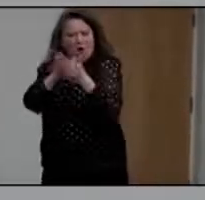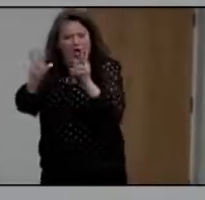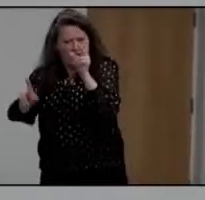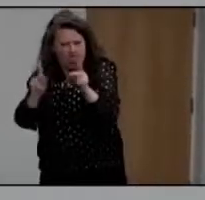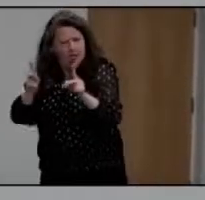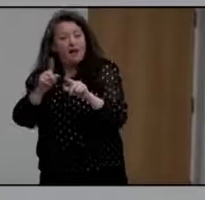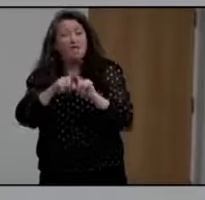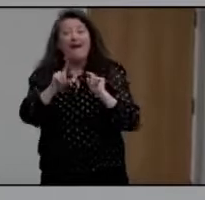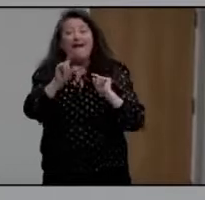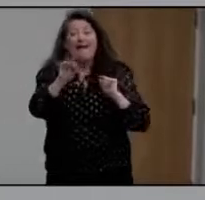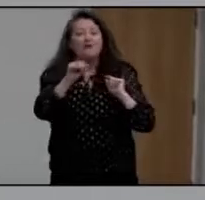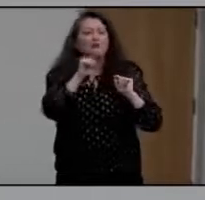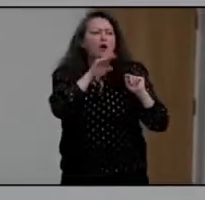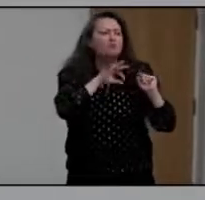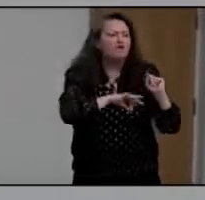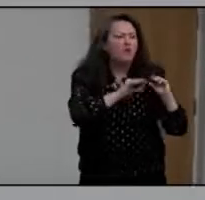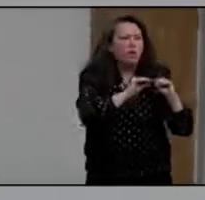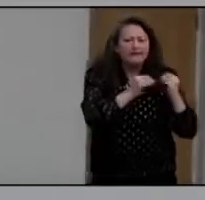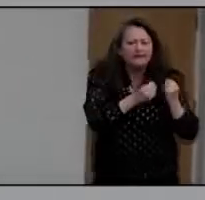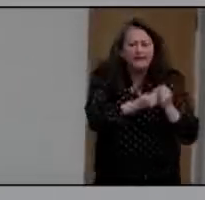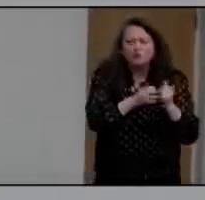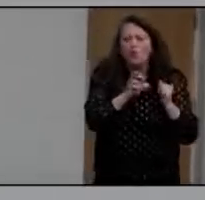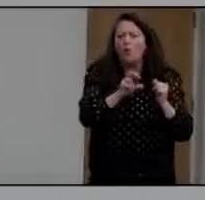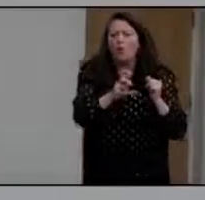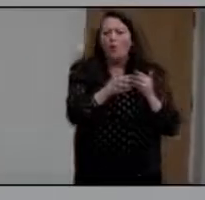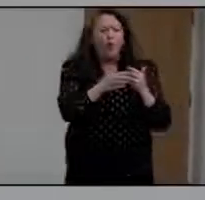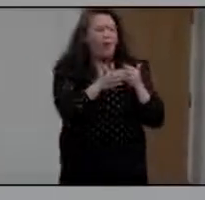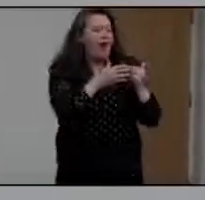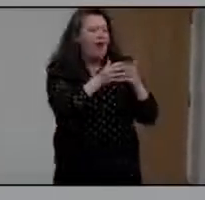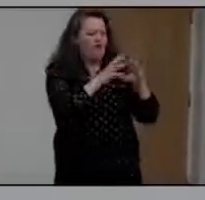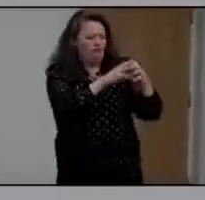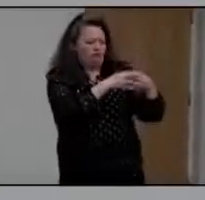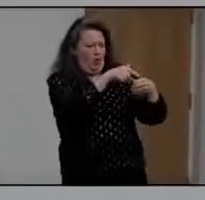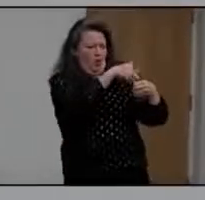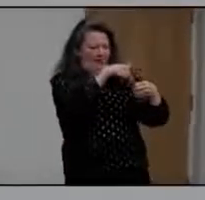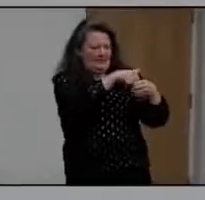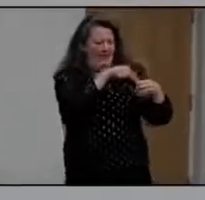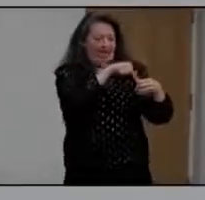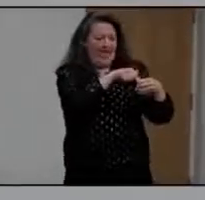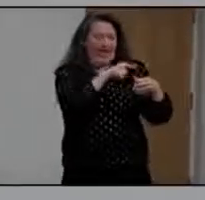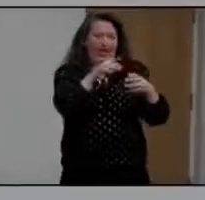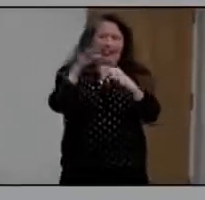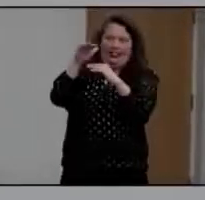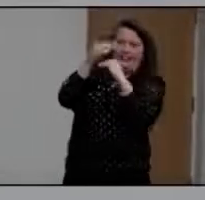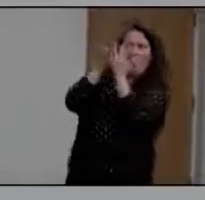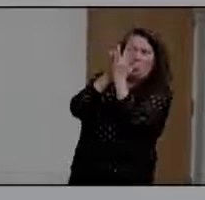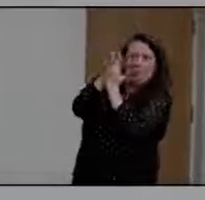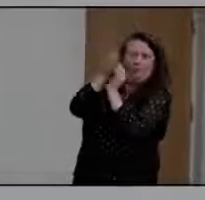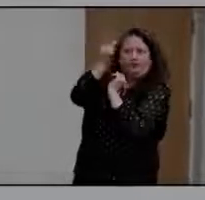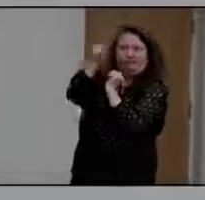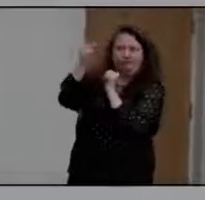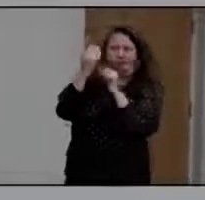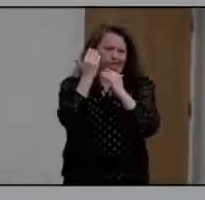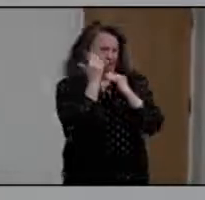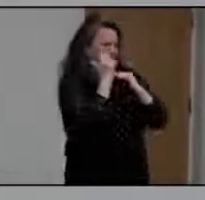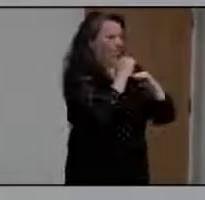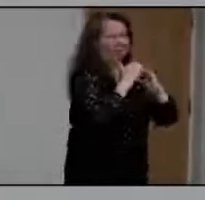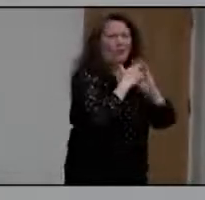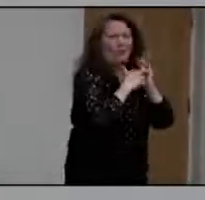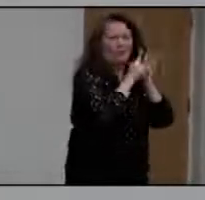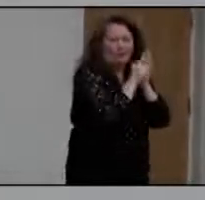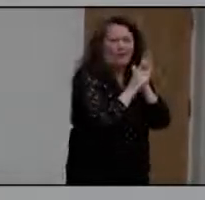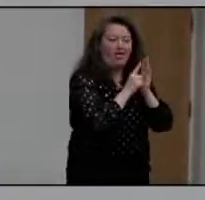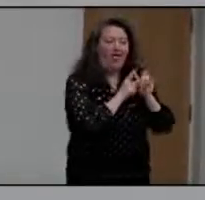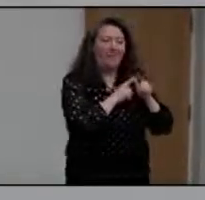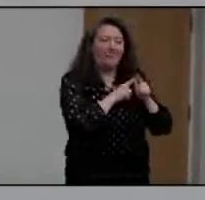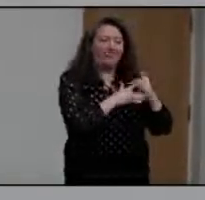not-for-profits governed by some kind of legal frameworks that would take the ownership of the curating and